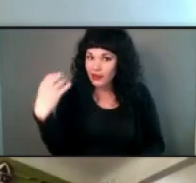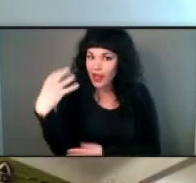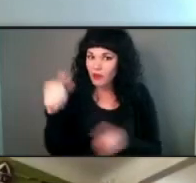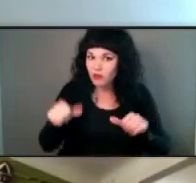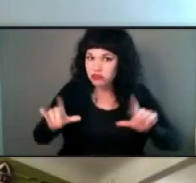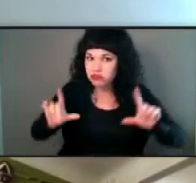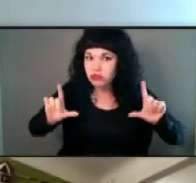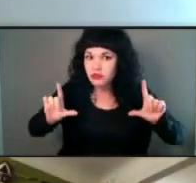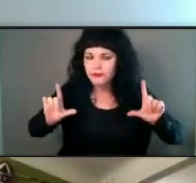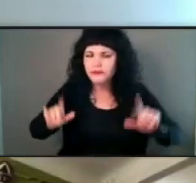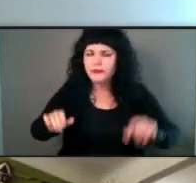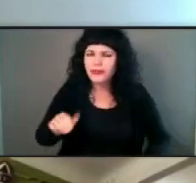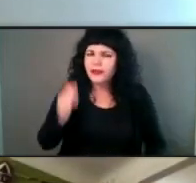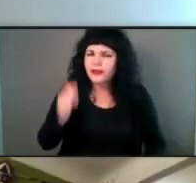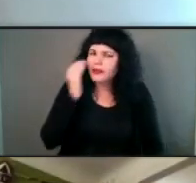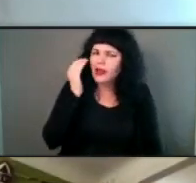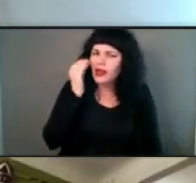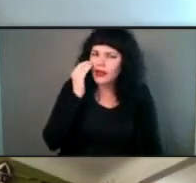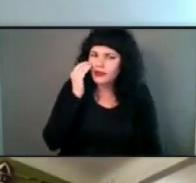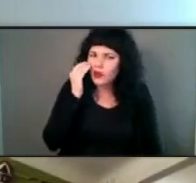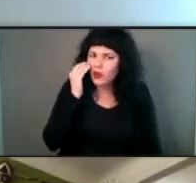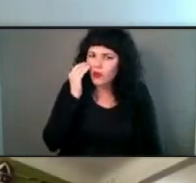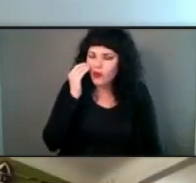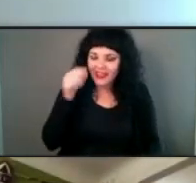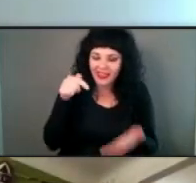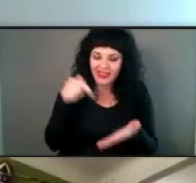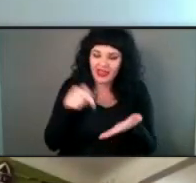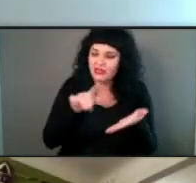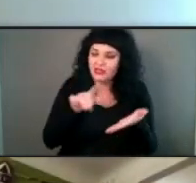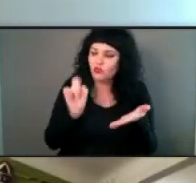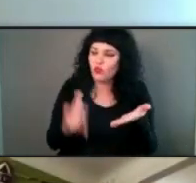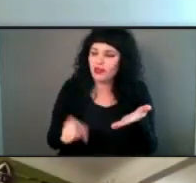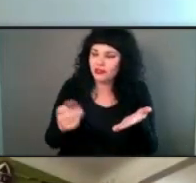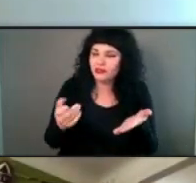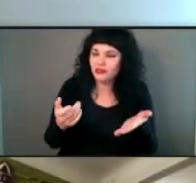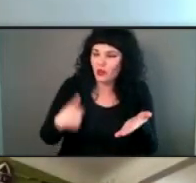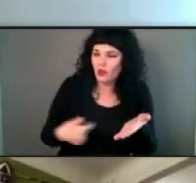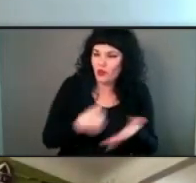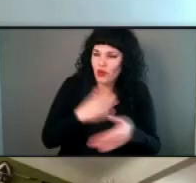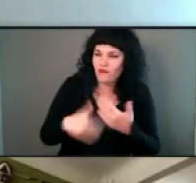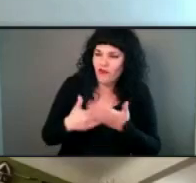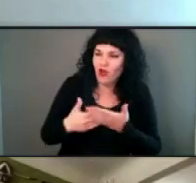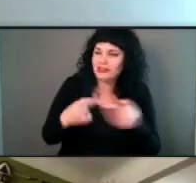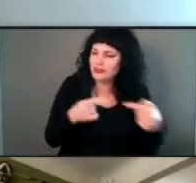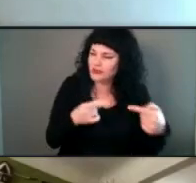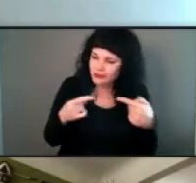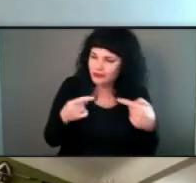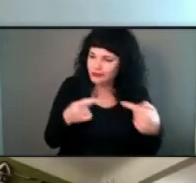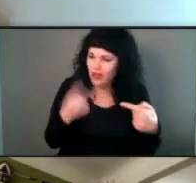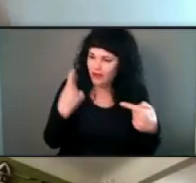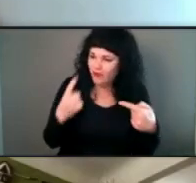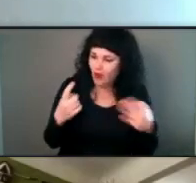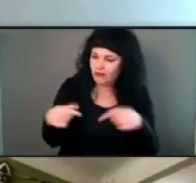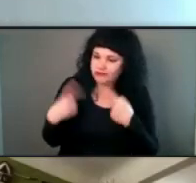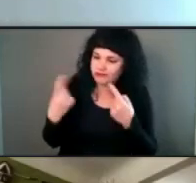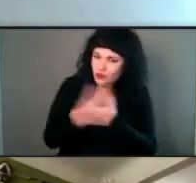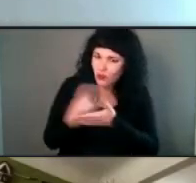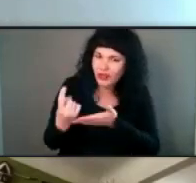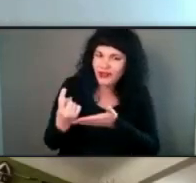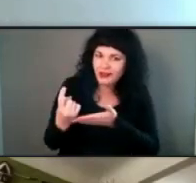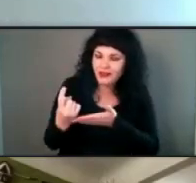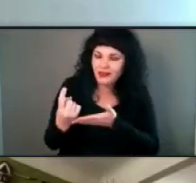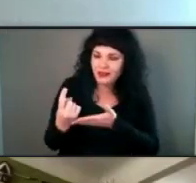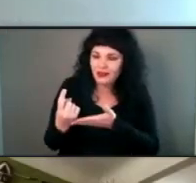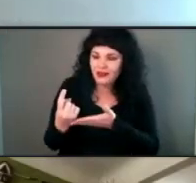wrestled with for the last week. And the question, it's a question and a